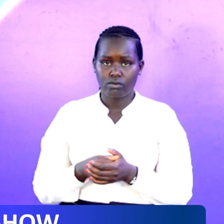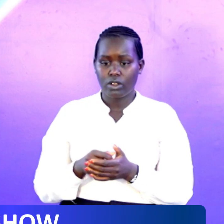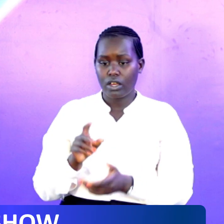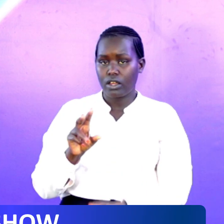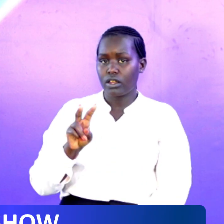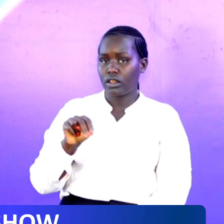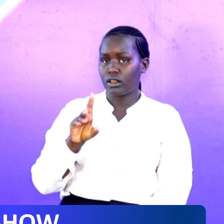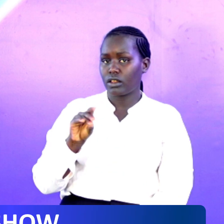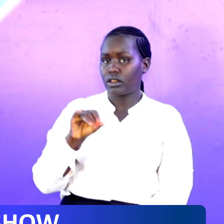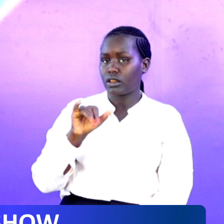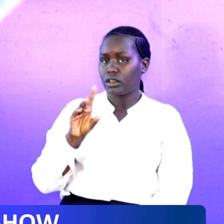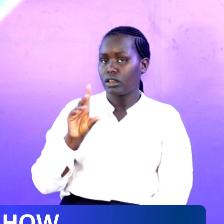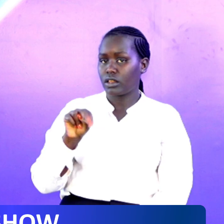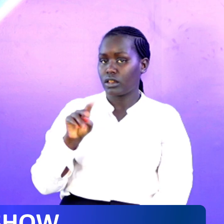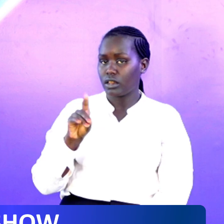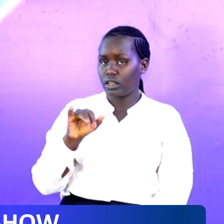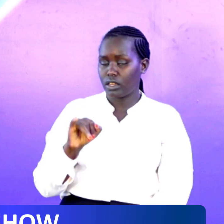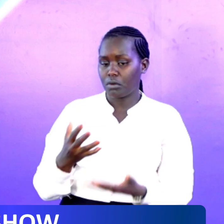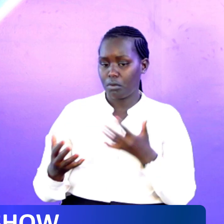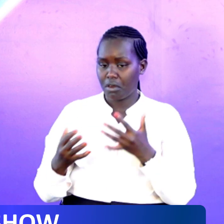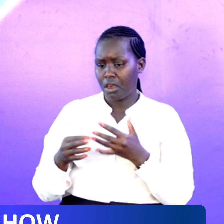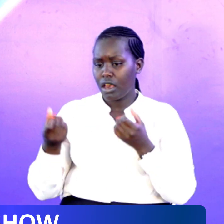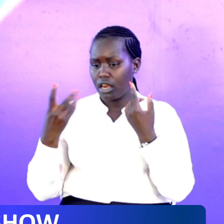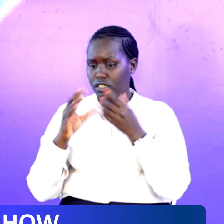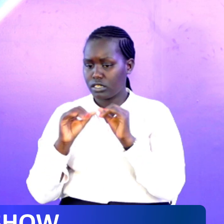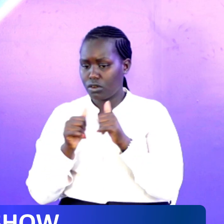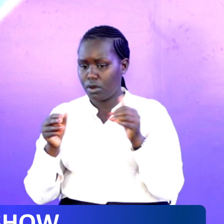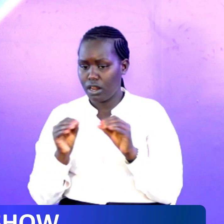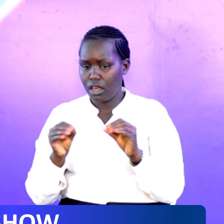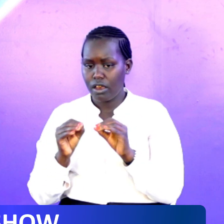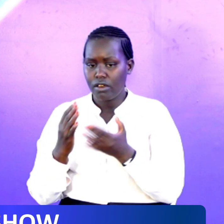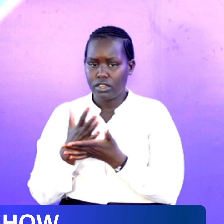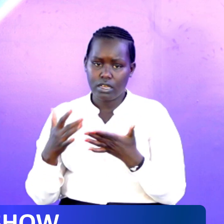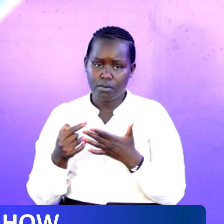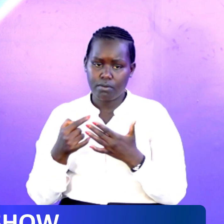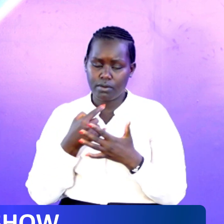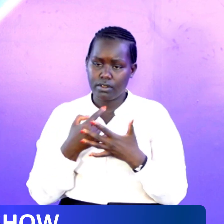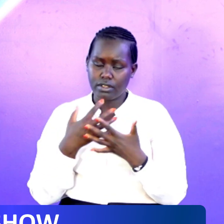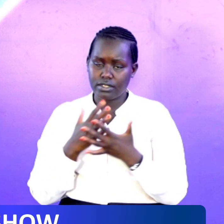Nyoro needs to be corrected, because there are certain things he says which are not sound economics.